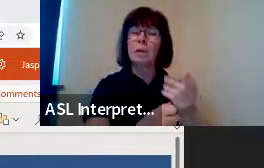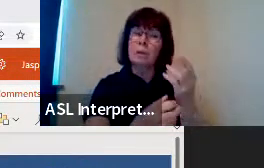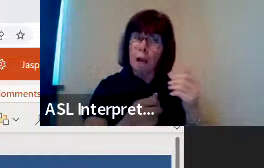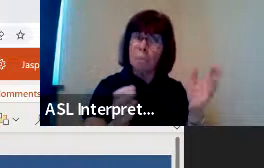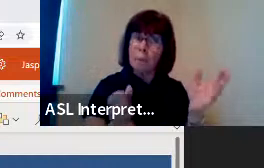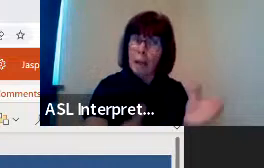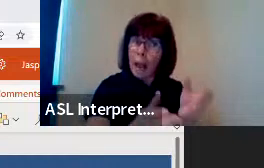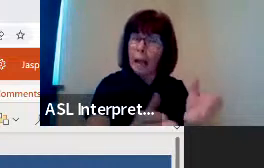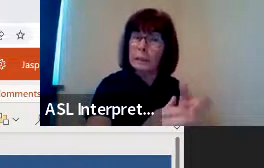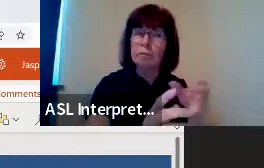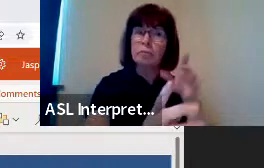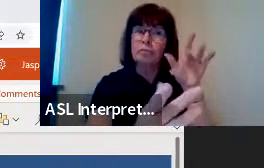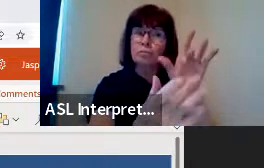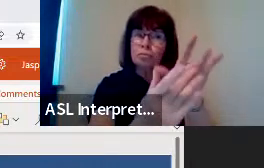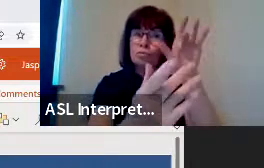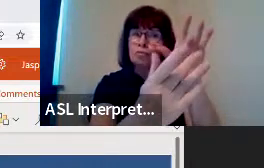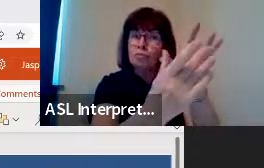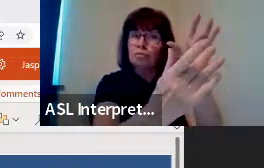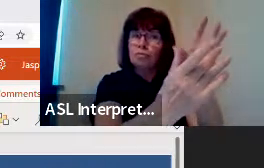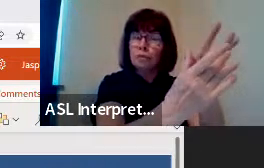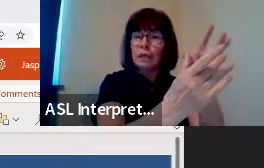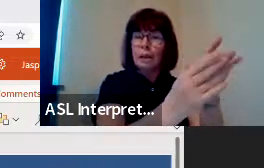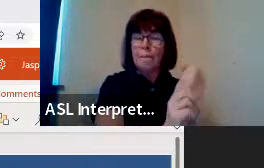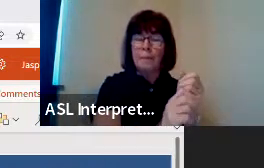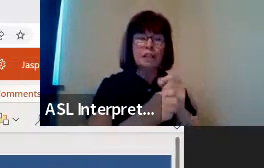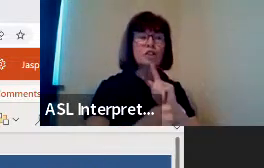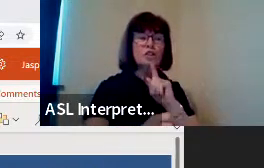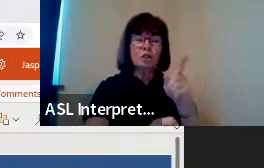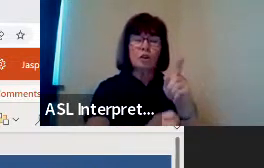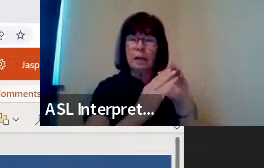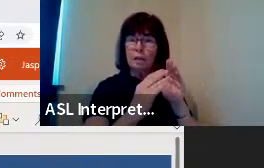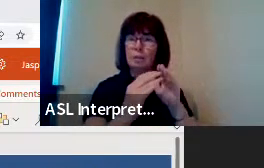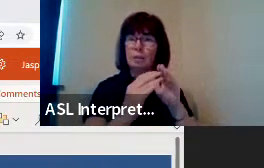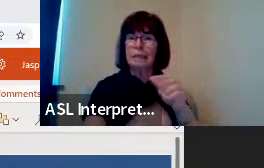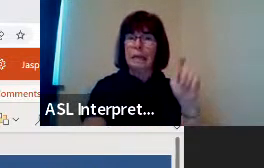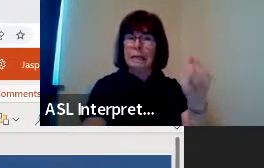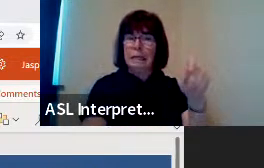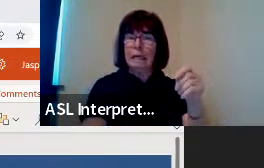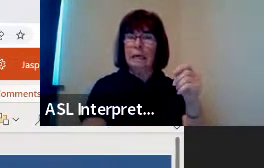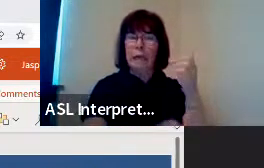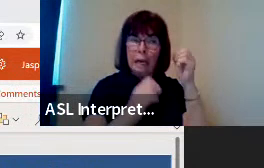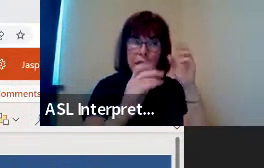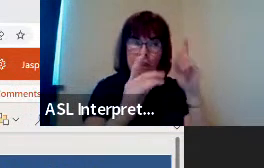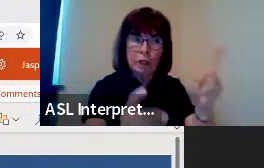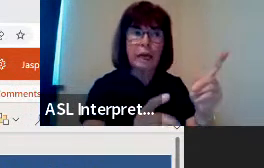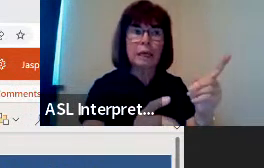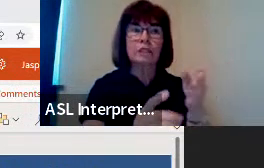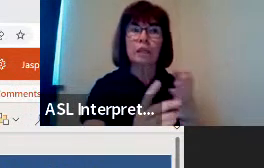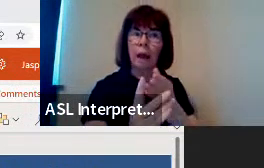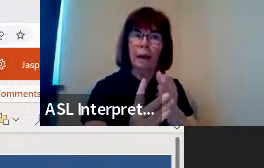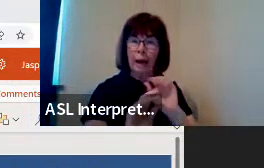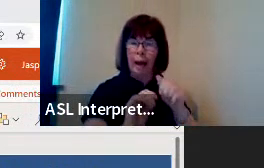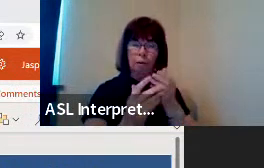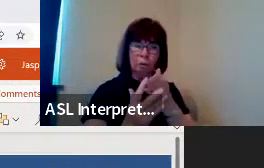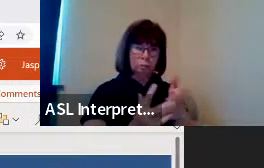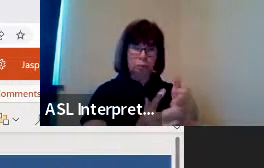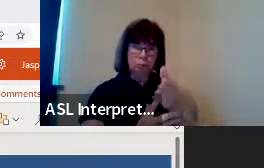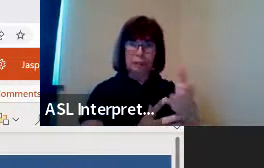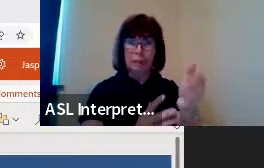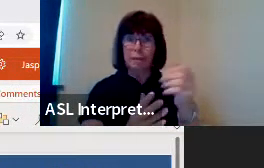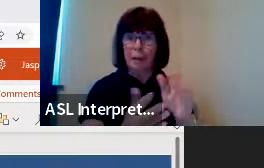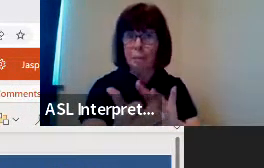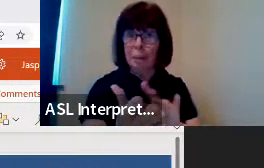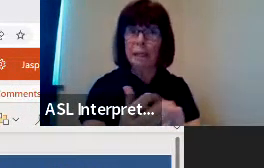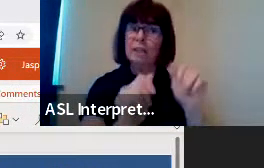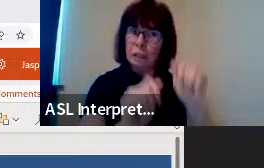to try to make sure that communities that need education and navigation for medications can get that